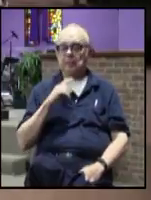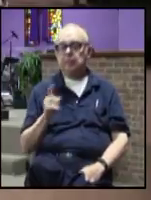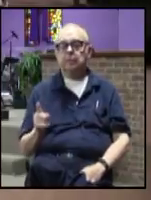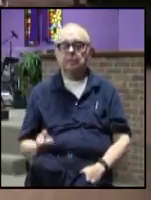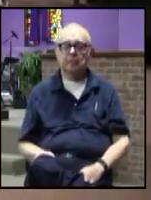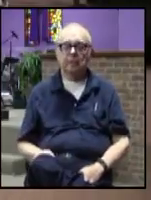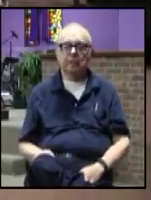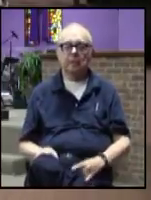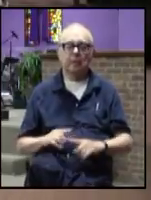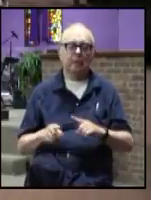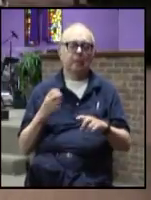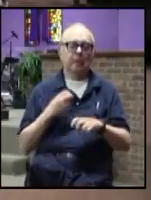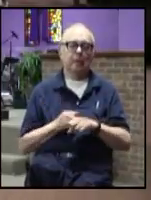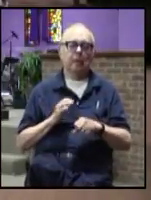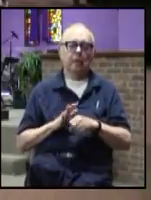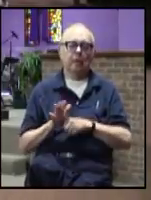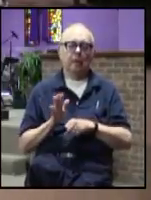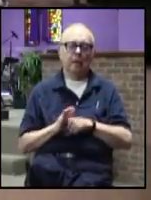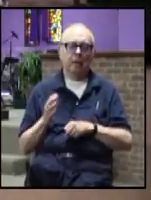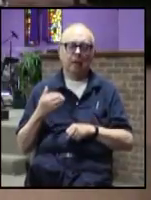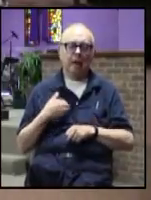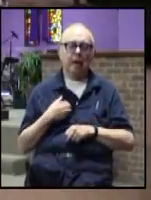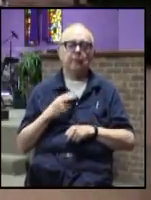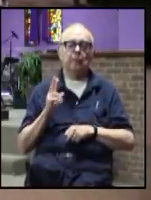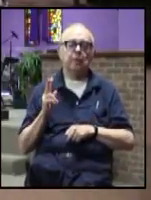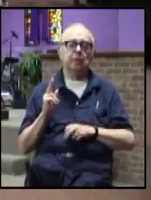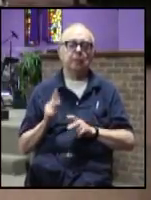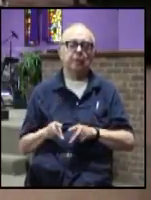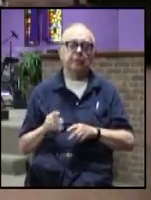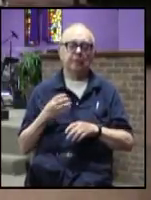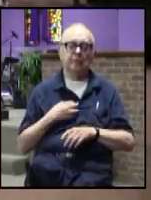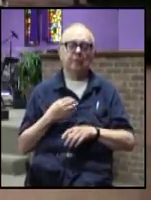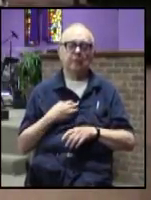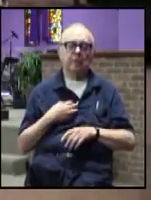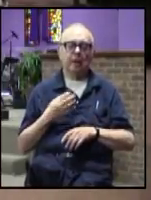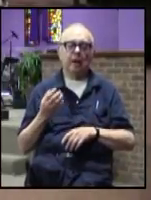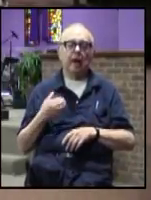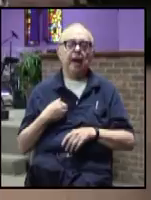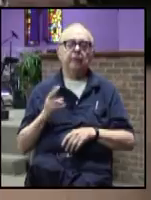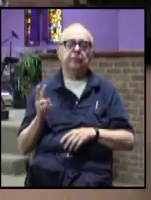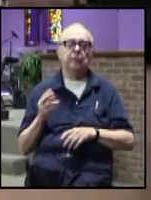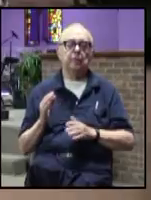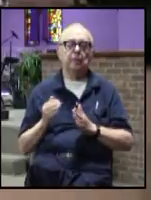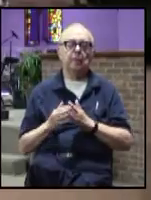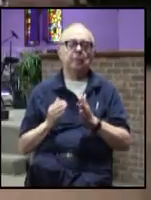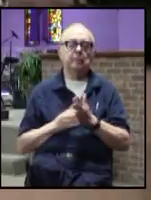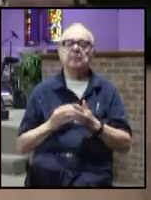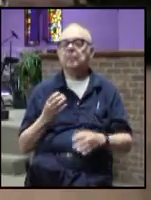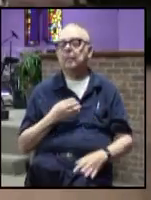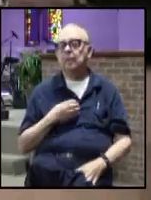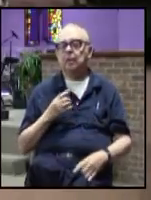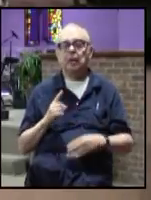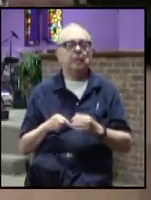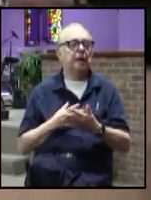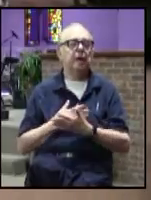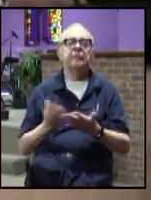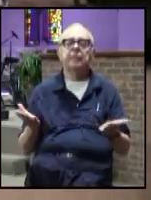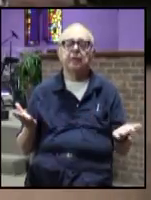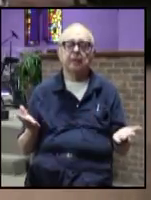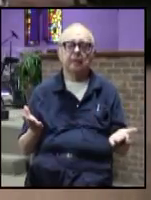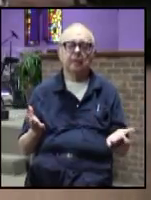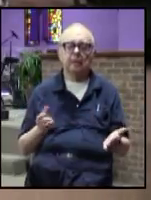I don't know about y'all, but it's hard enough when you only got one person complaining. Now you got 2 million of these people just complaining